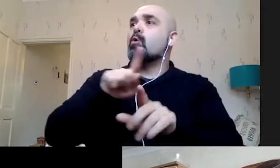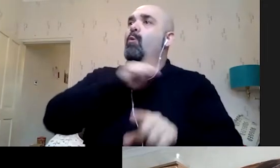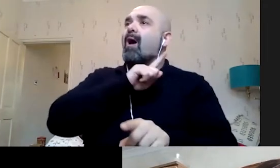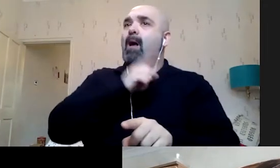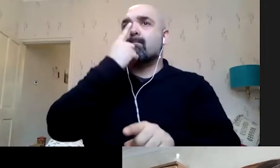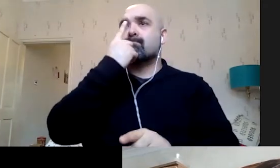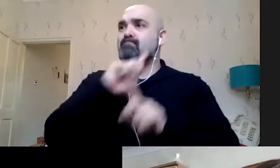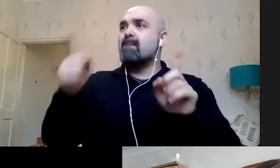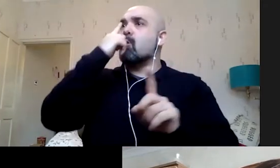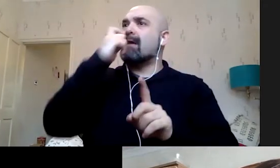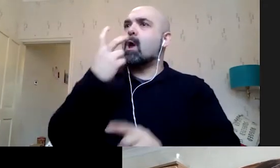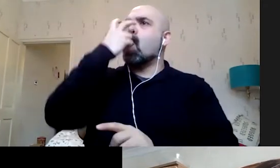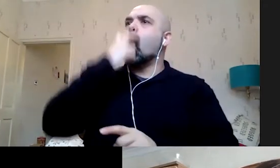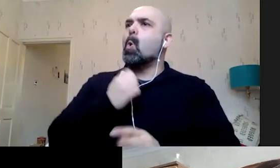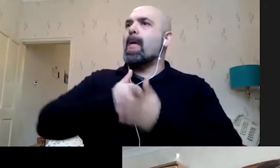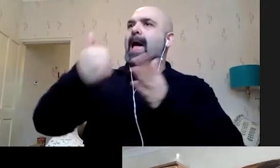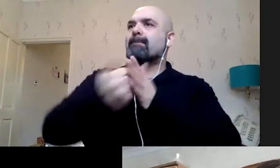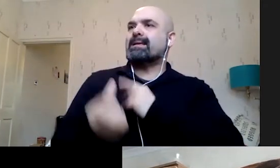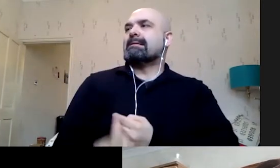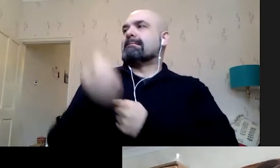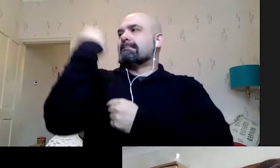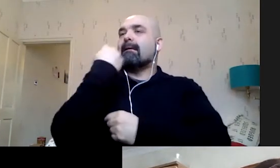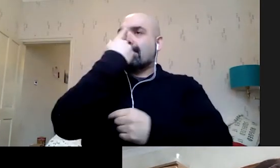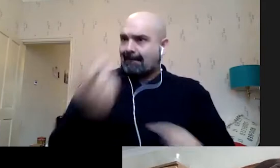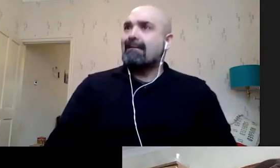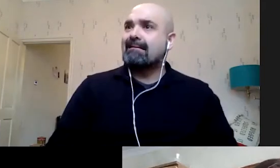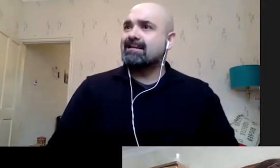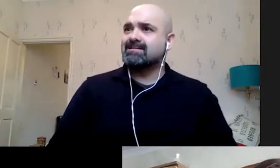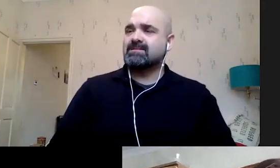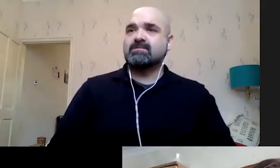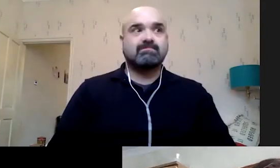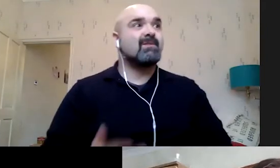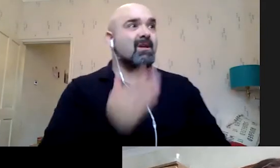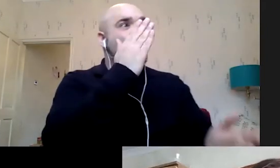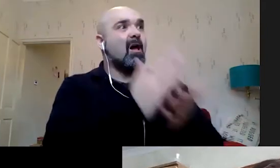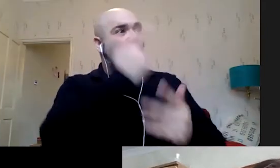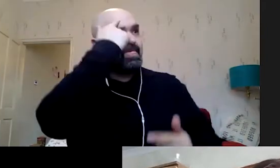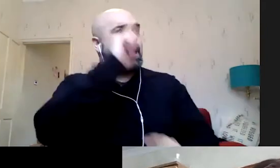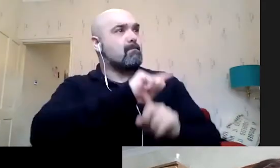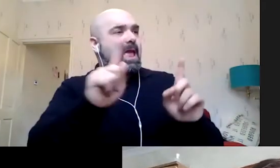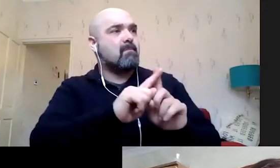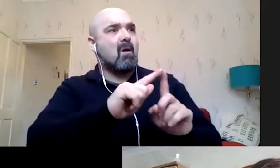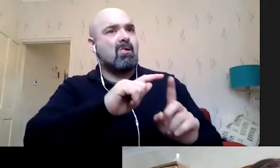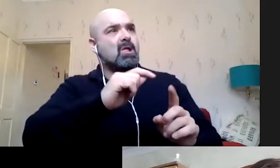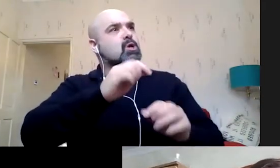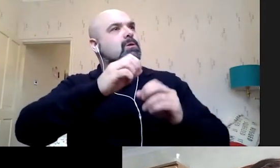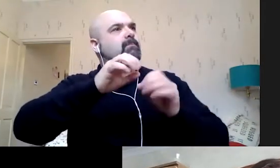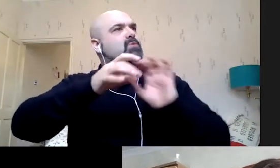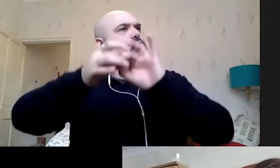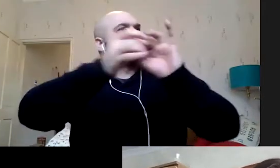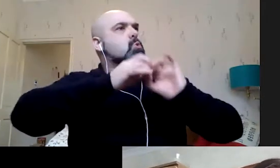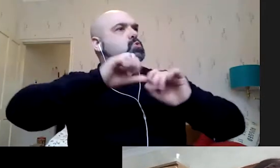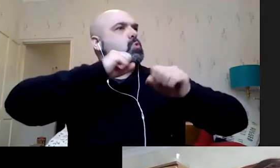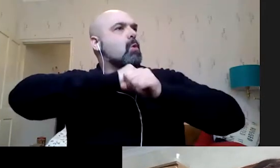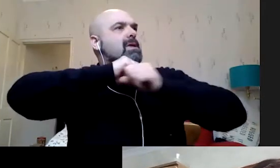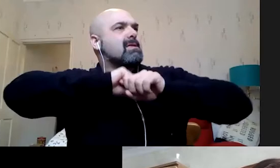as they can get rid of them. So, and I think there are people out there whipping this up on the, you know, on social media, some